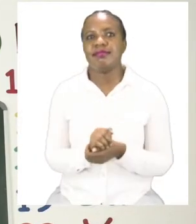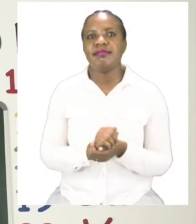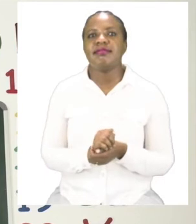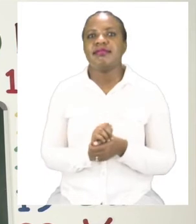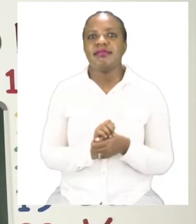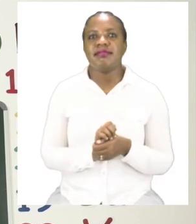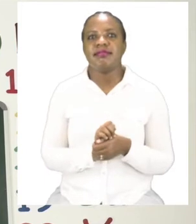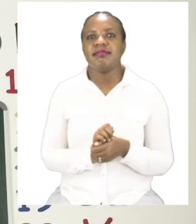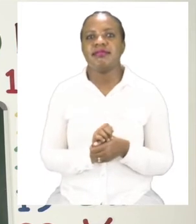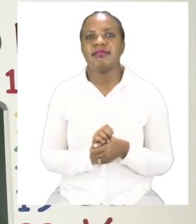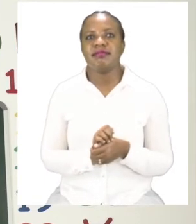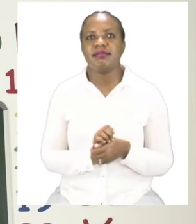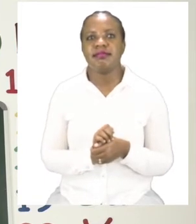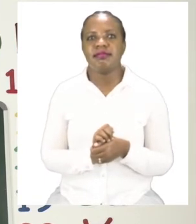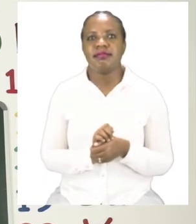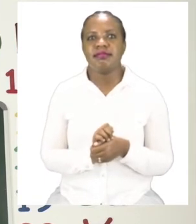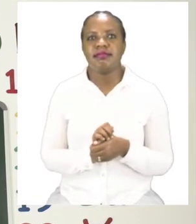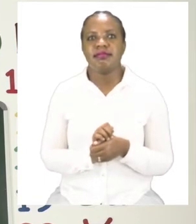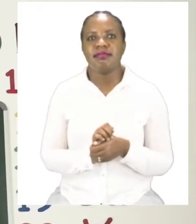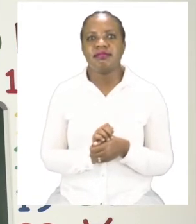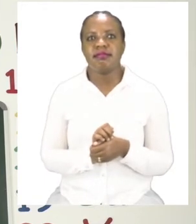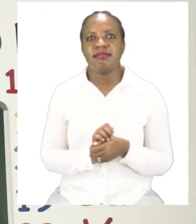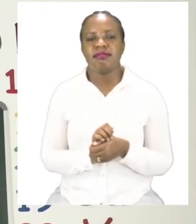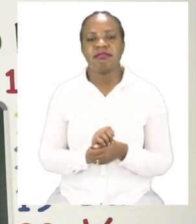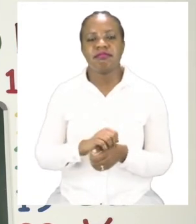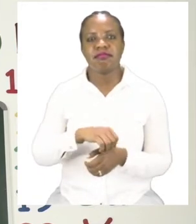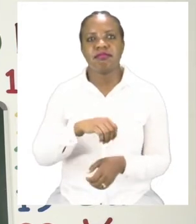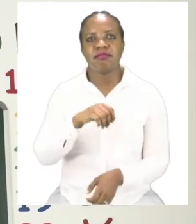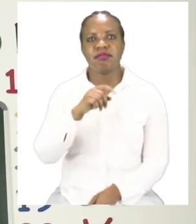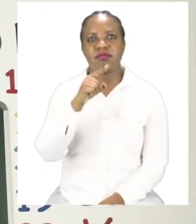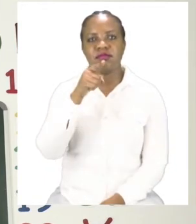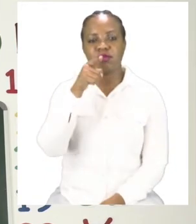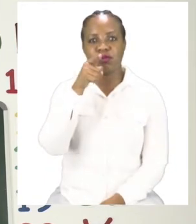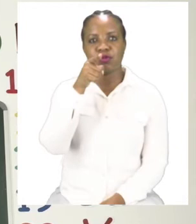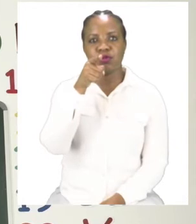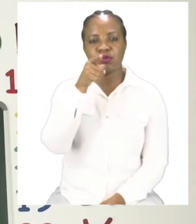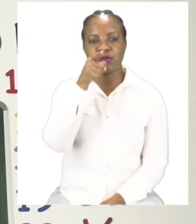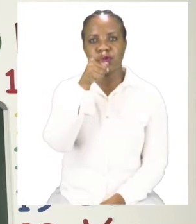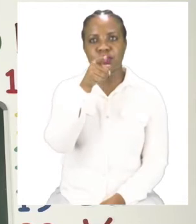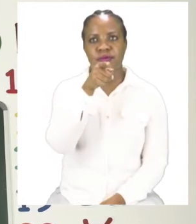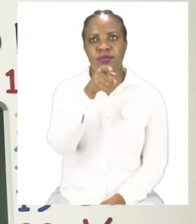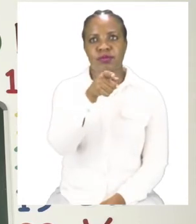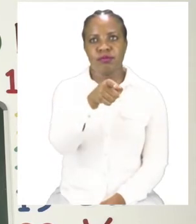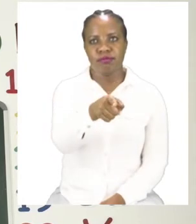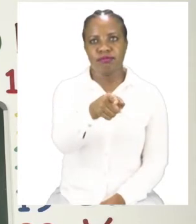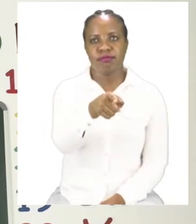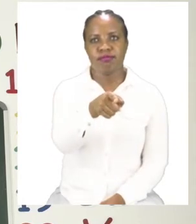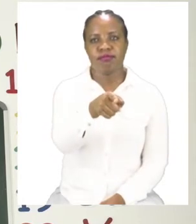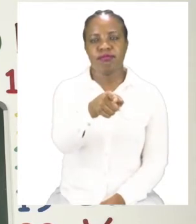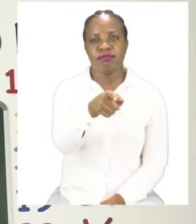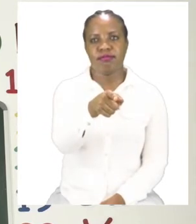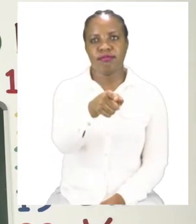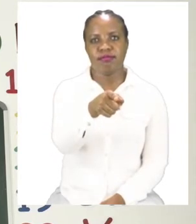Very good. Now, when we point to someone else, we now use the pronoun